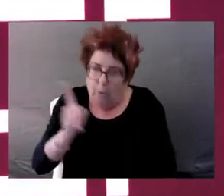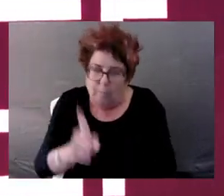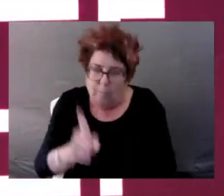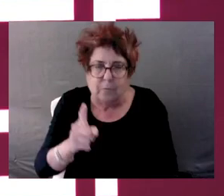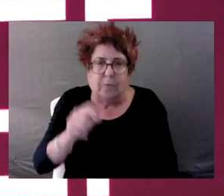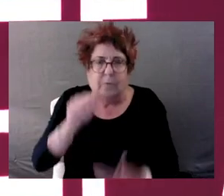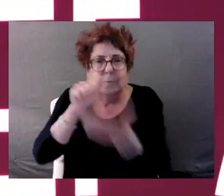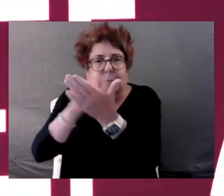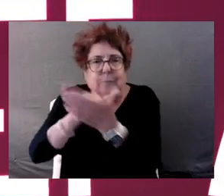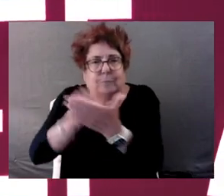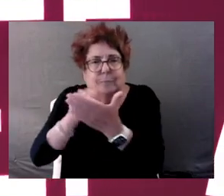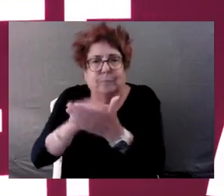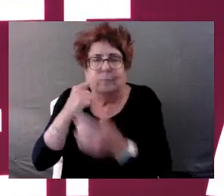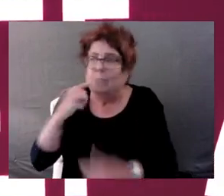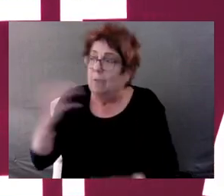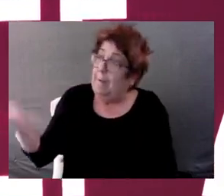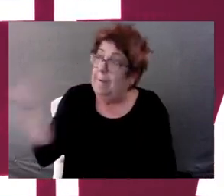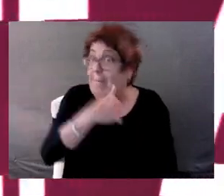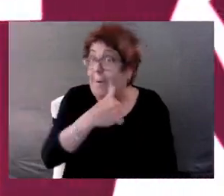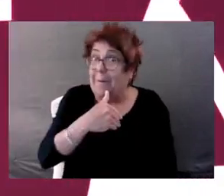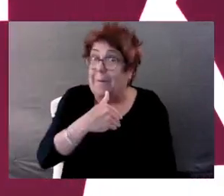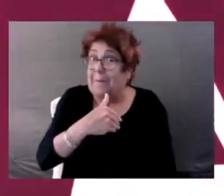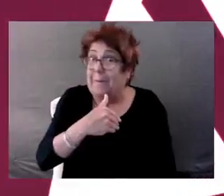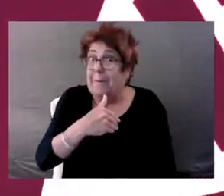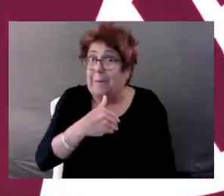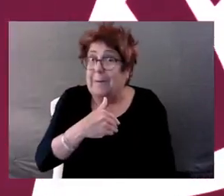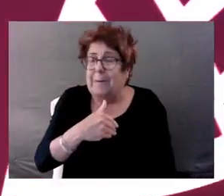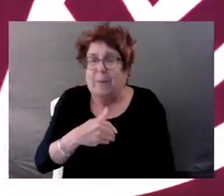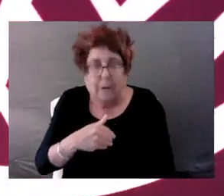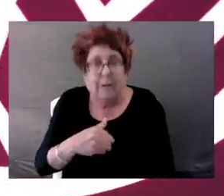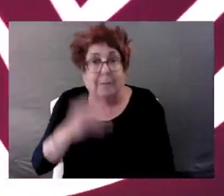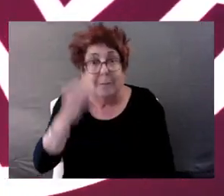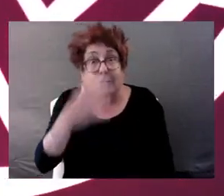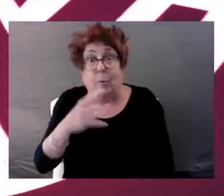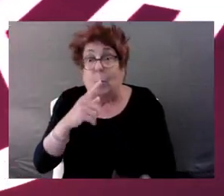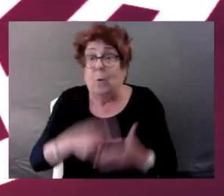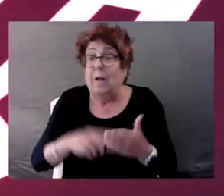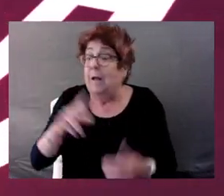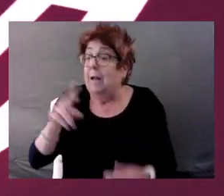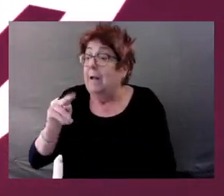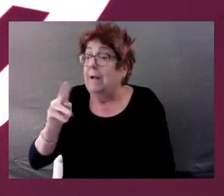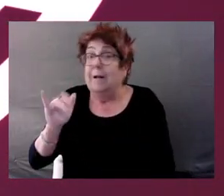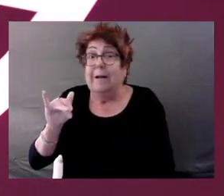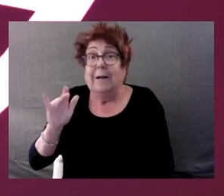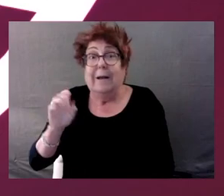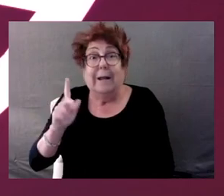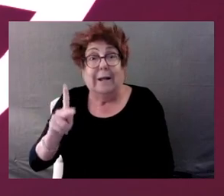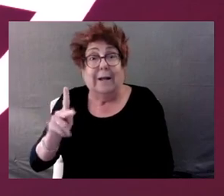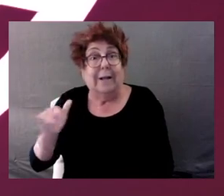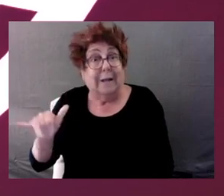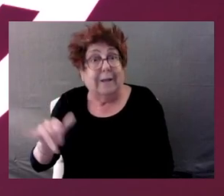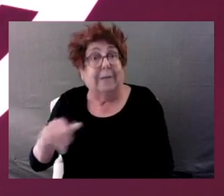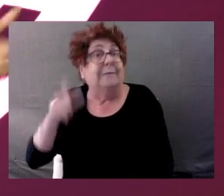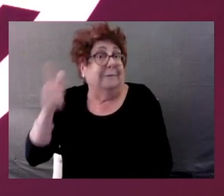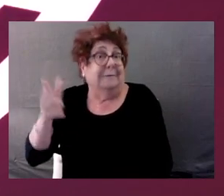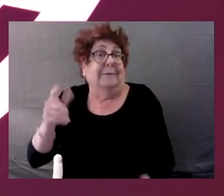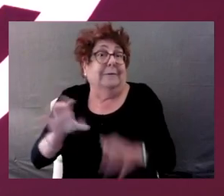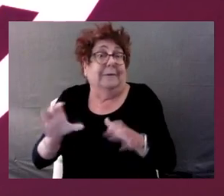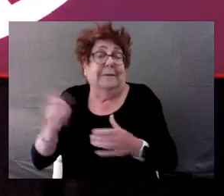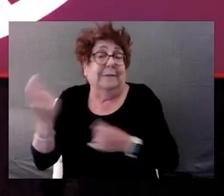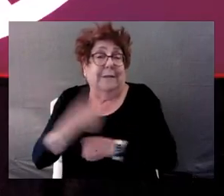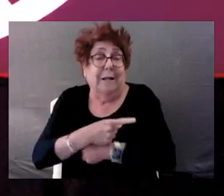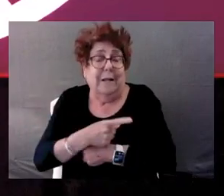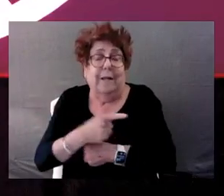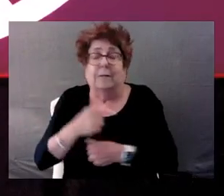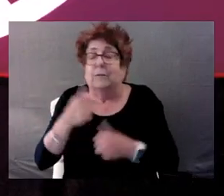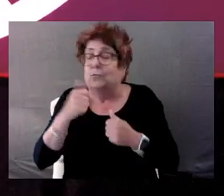no, let me tell you what Nikki did today. I said, okay. So I sat there and I listened to her around Nikki. I was like, okay. I tried to bring it back